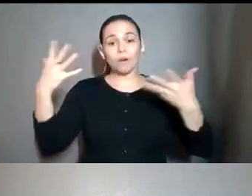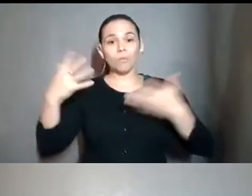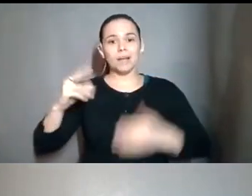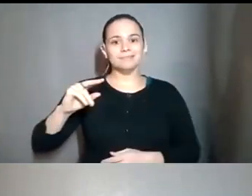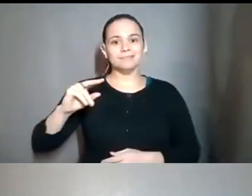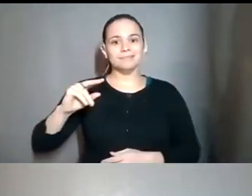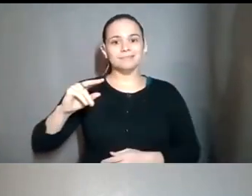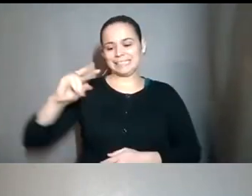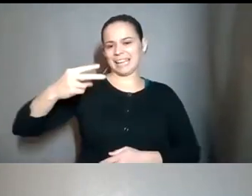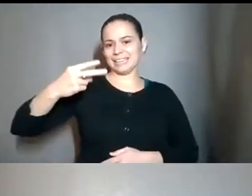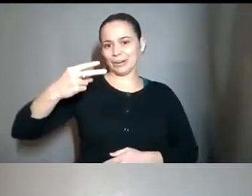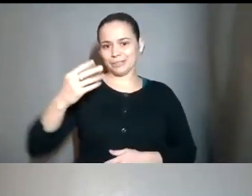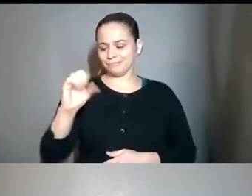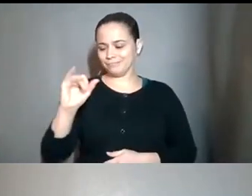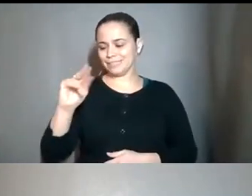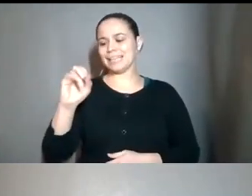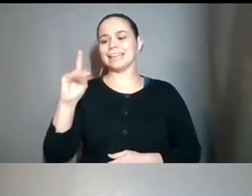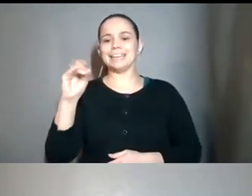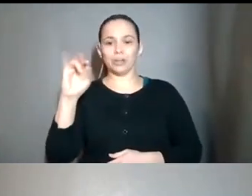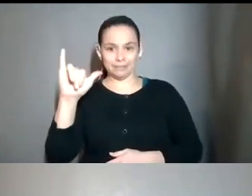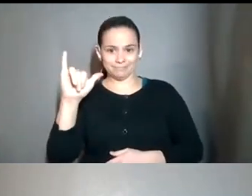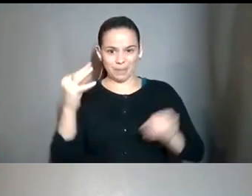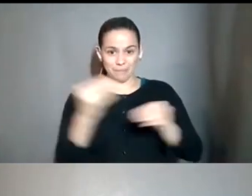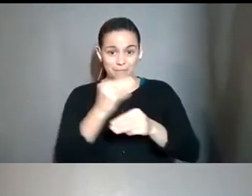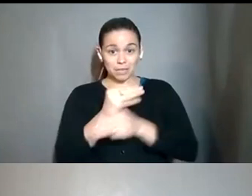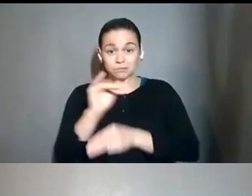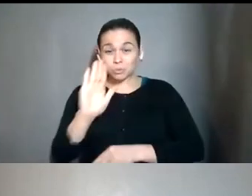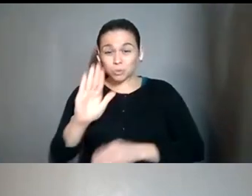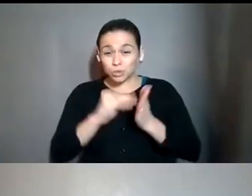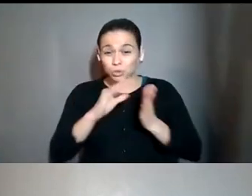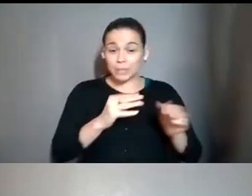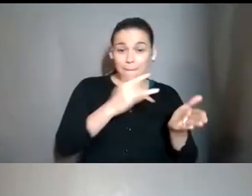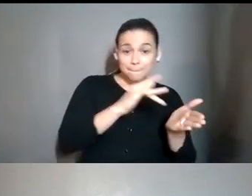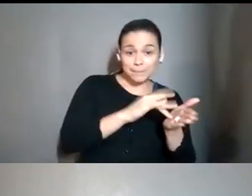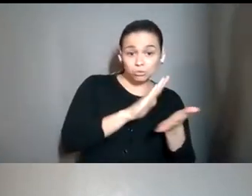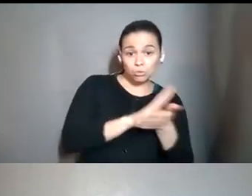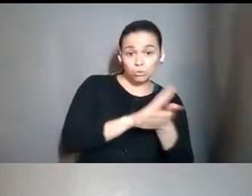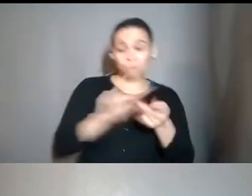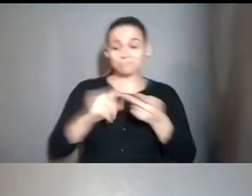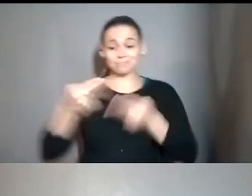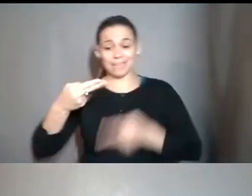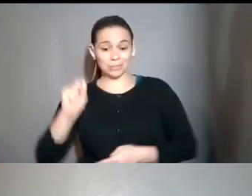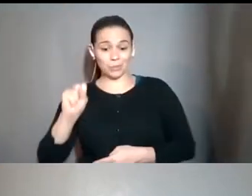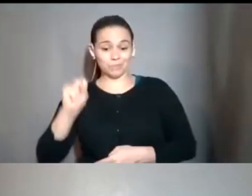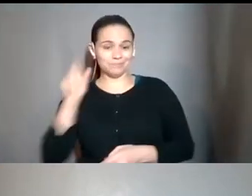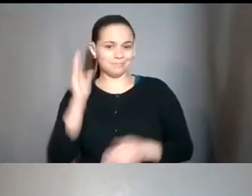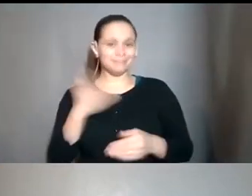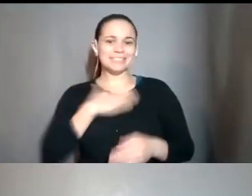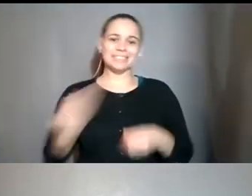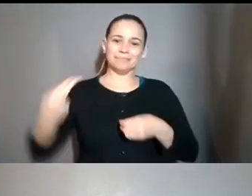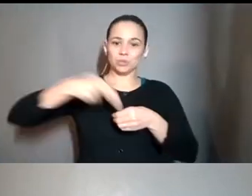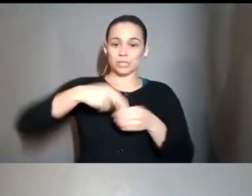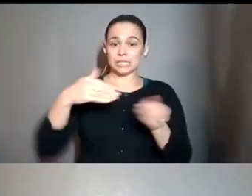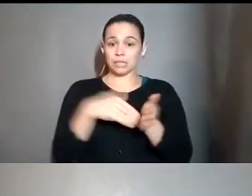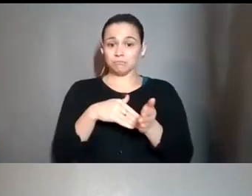you have a student who is in middle school or high school, please join us again, and that information will be